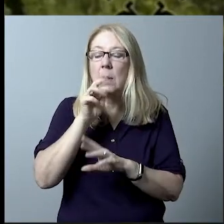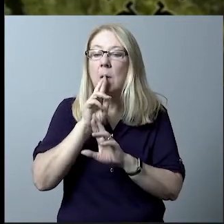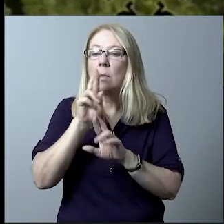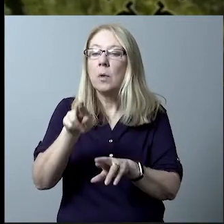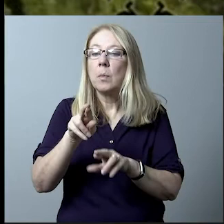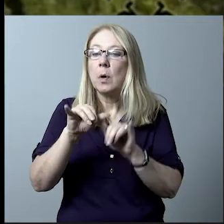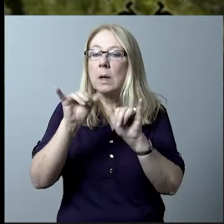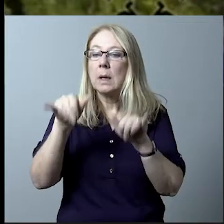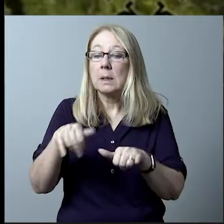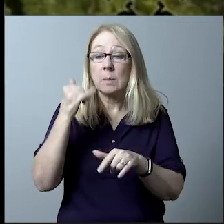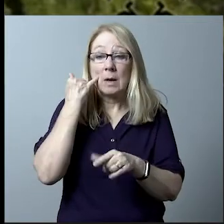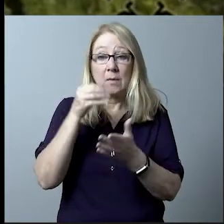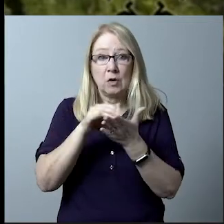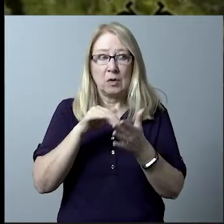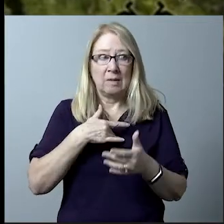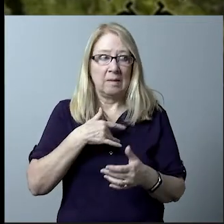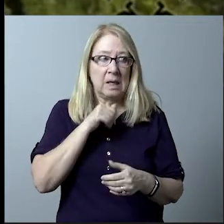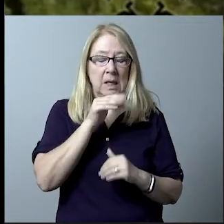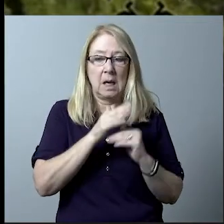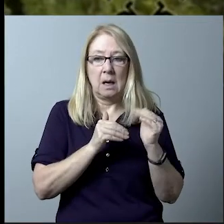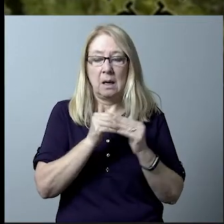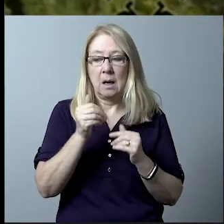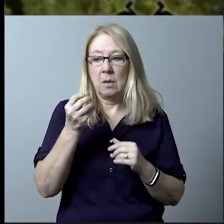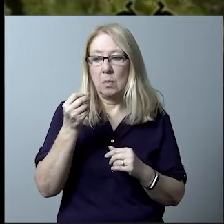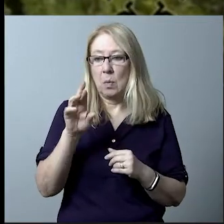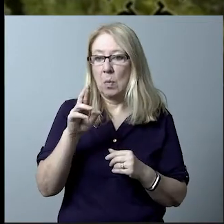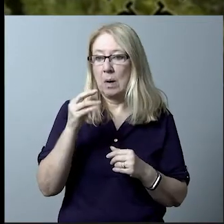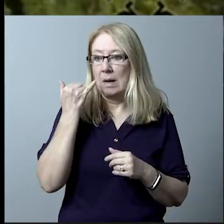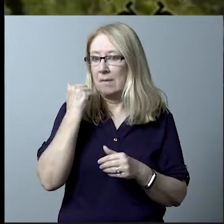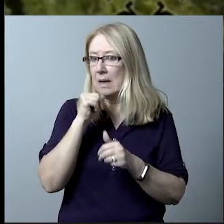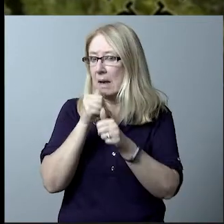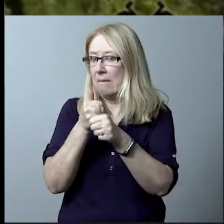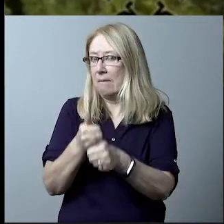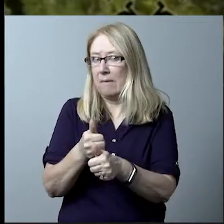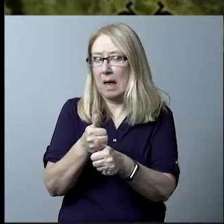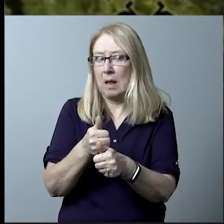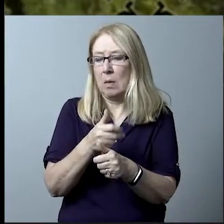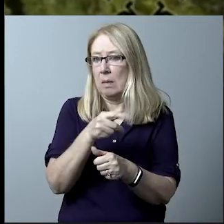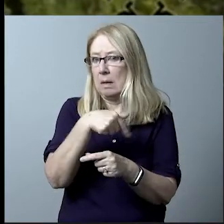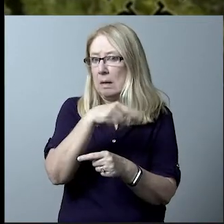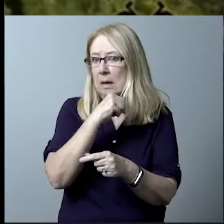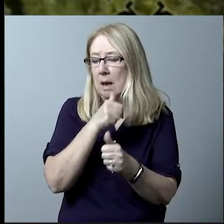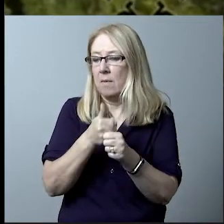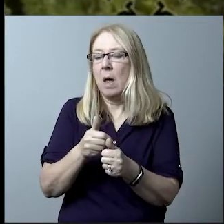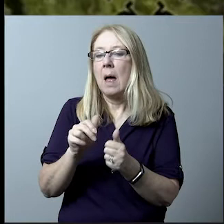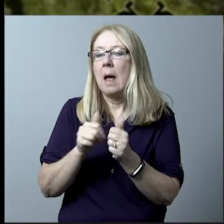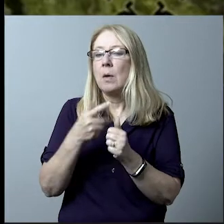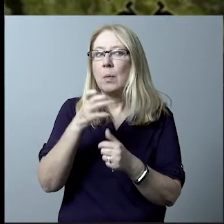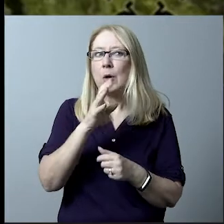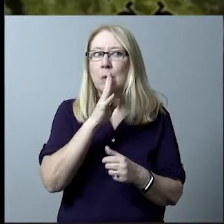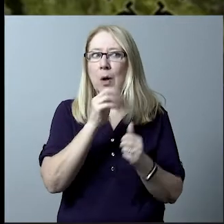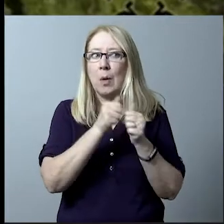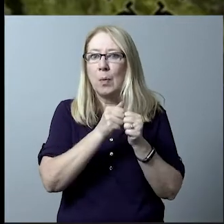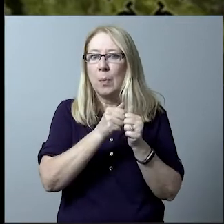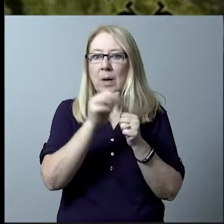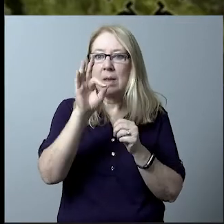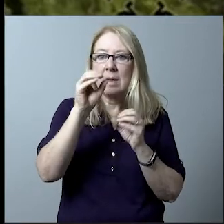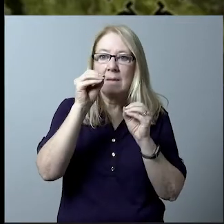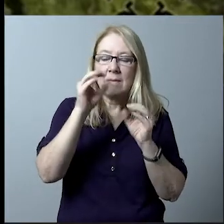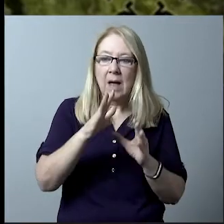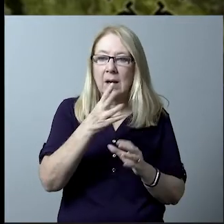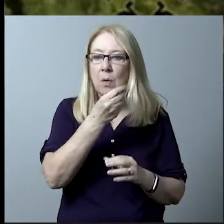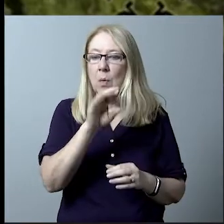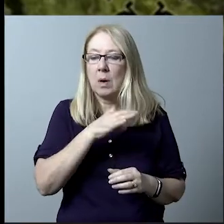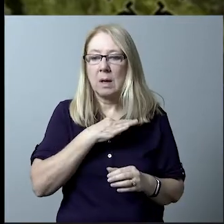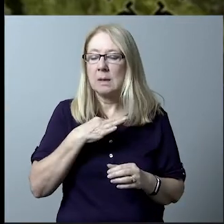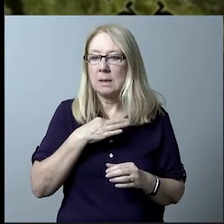working on an anonymous reporting system so that students, if they're feeling uncomfortable or in case guidelines aren't being followed, but don't want to directly talk to